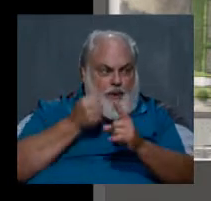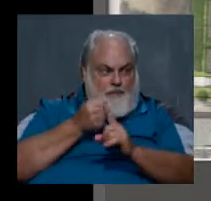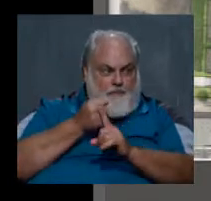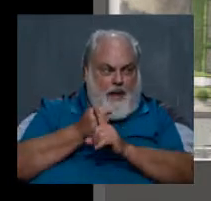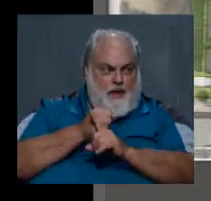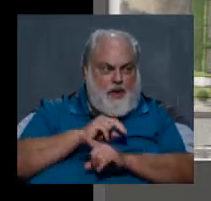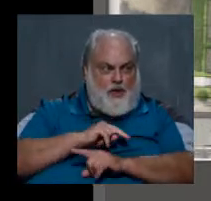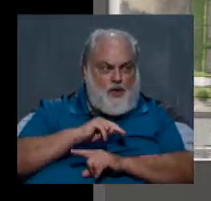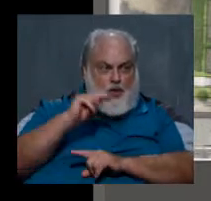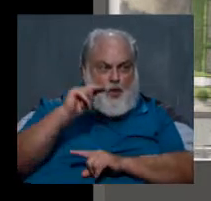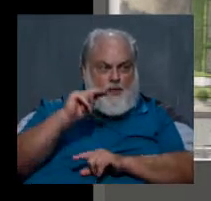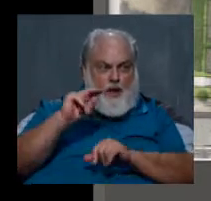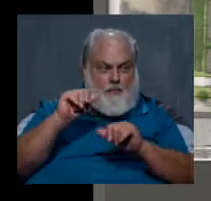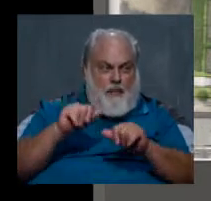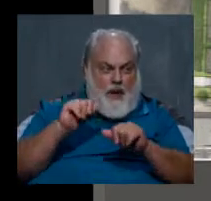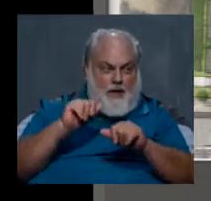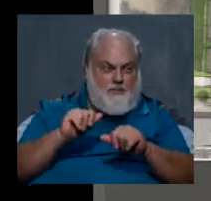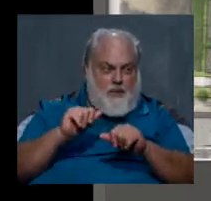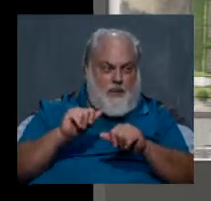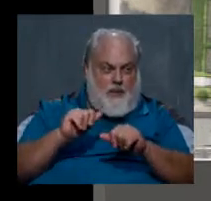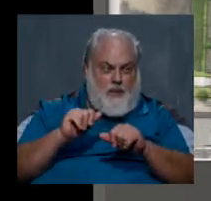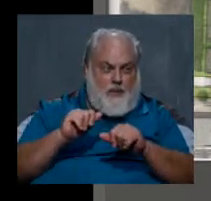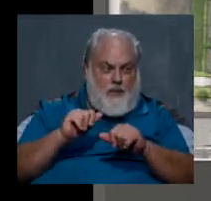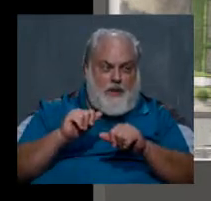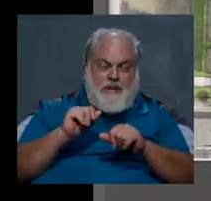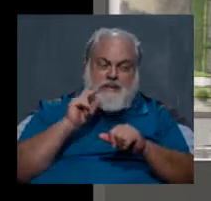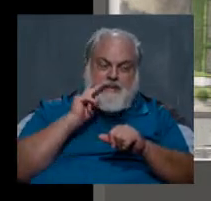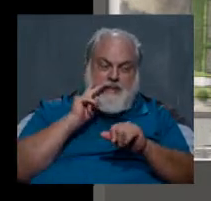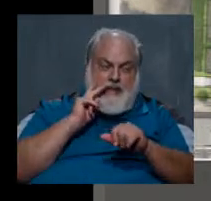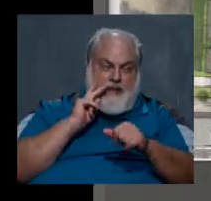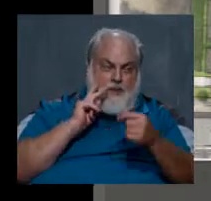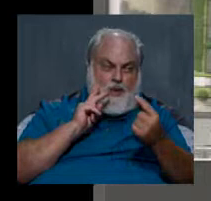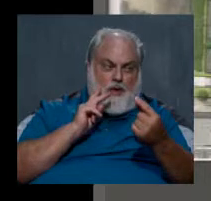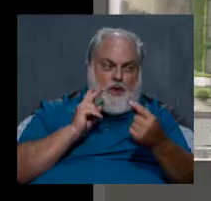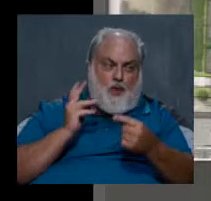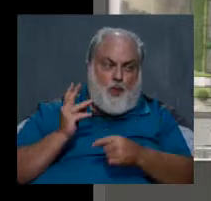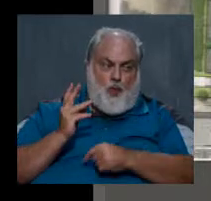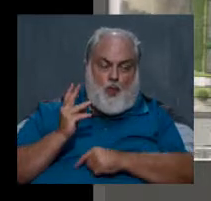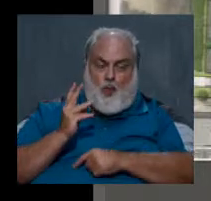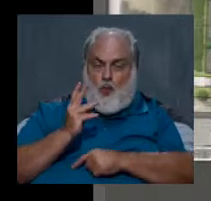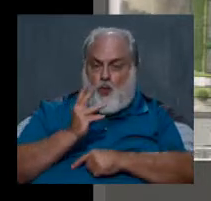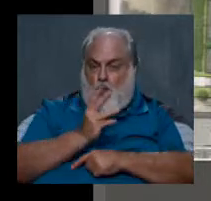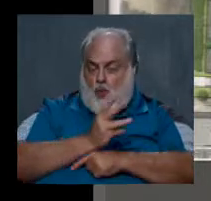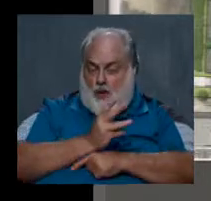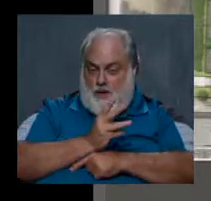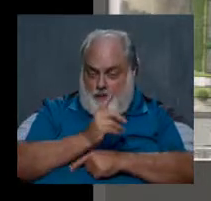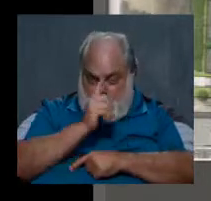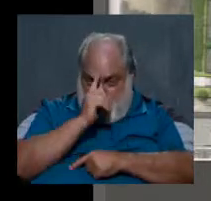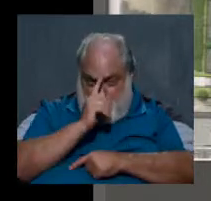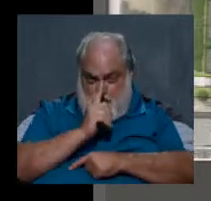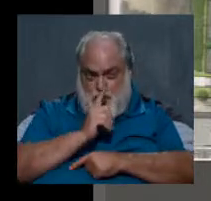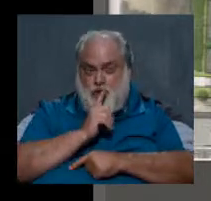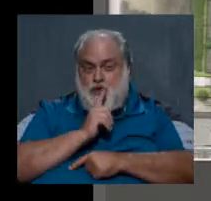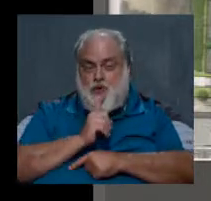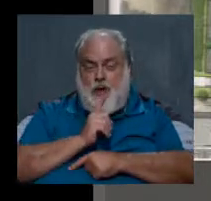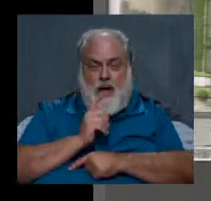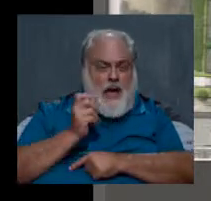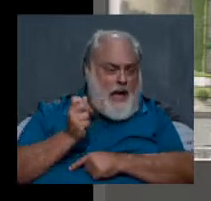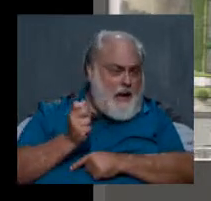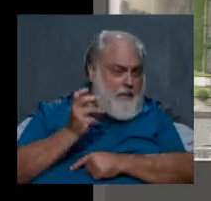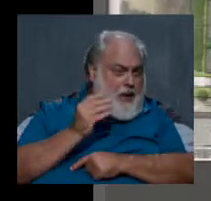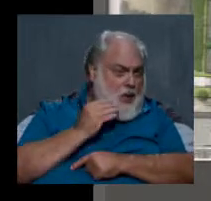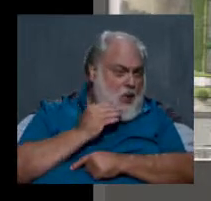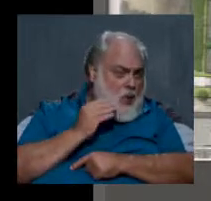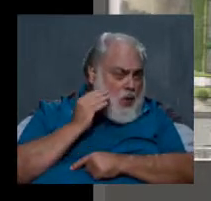the north, and possibly, I guess, one there we can see on the other one. To the west, I'm sure we're going to have how many homes, Mr.